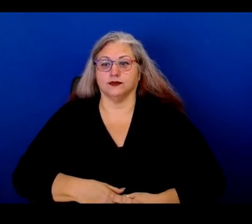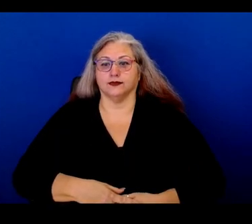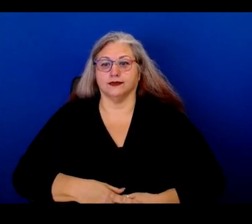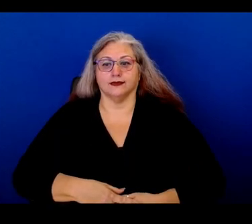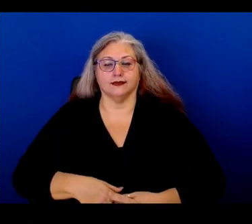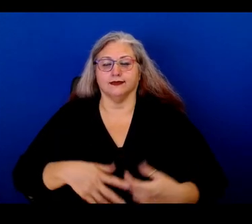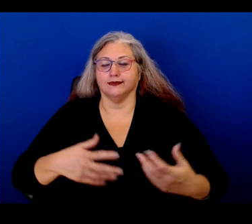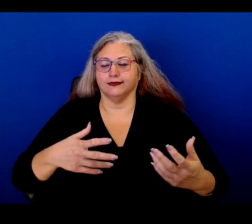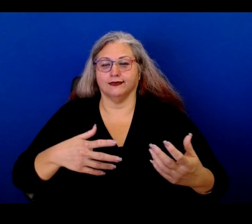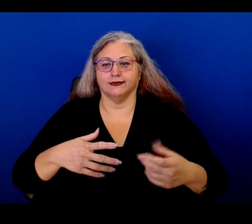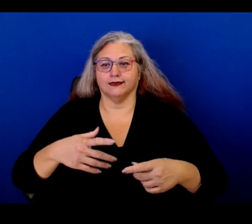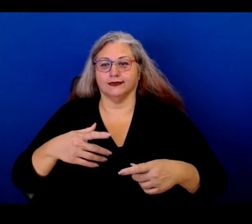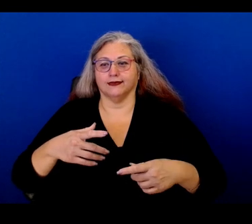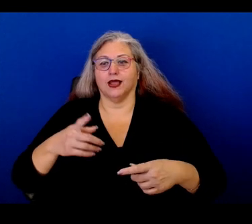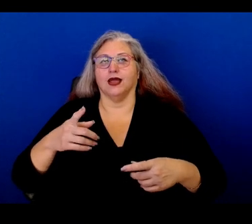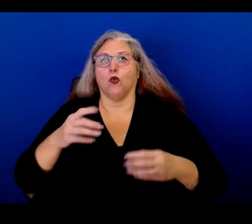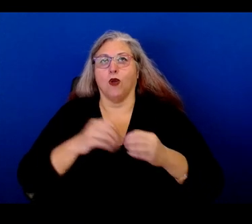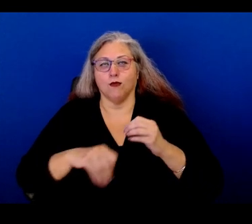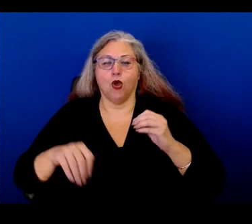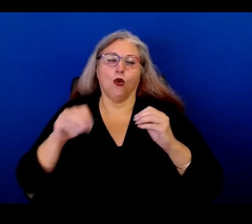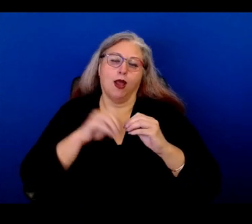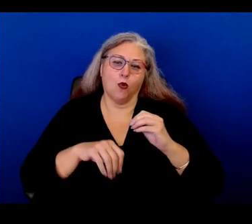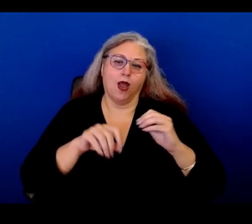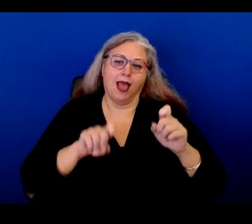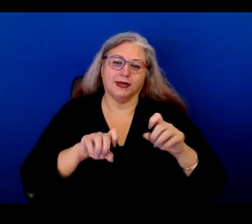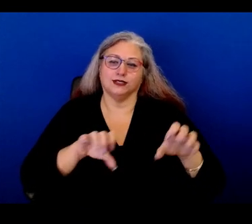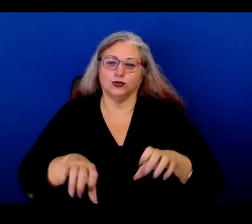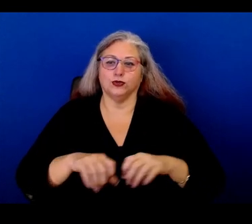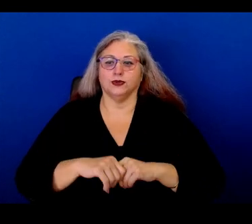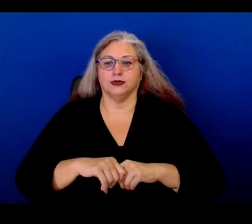It's just one more thing. But